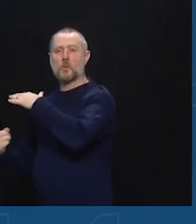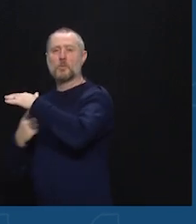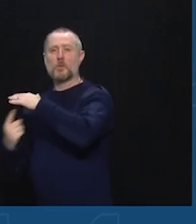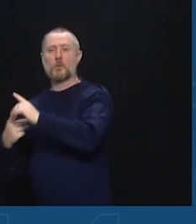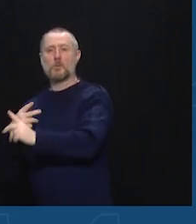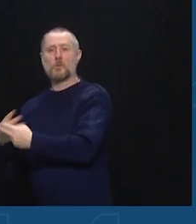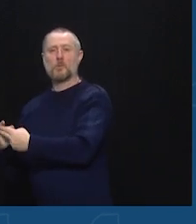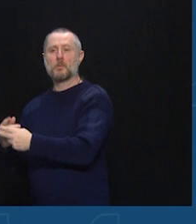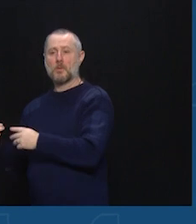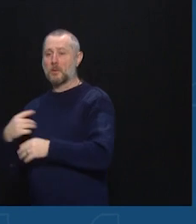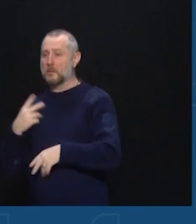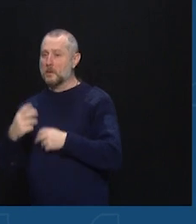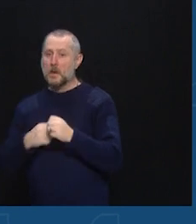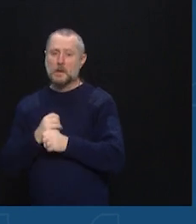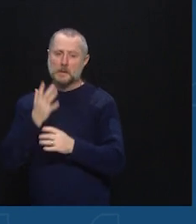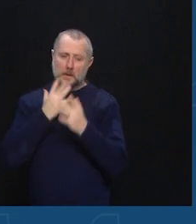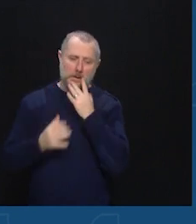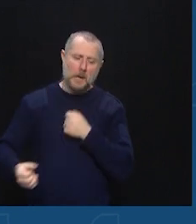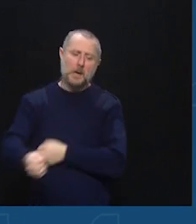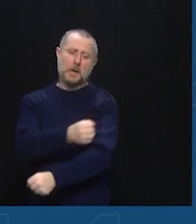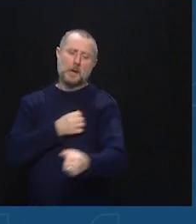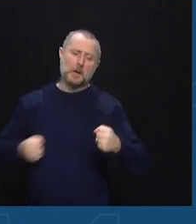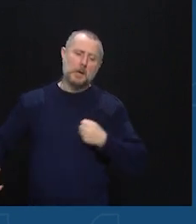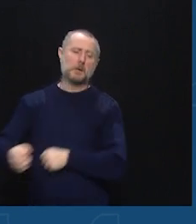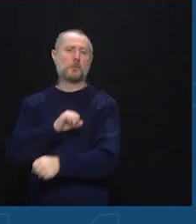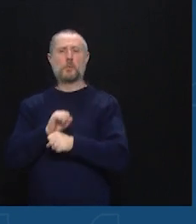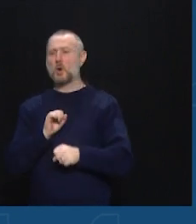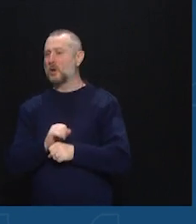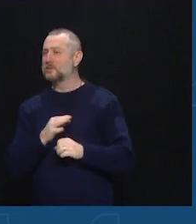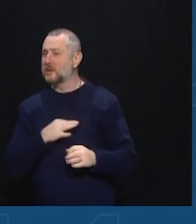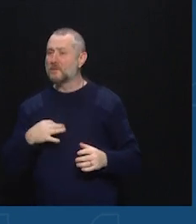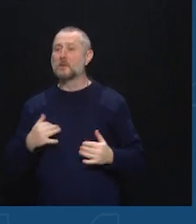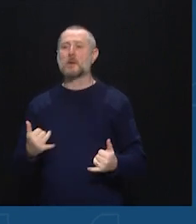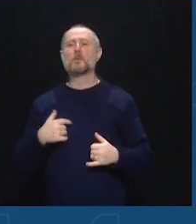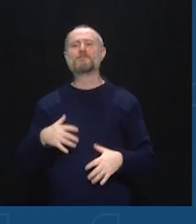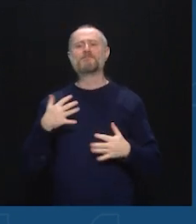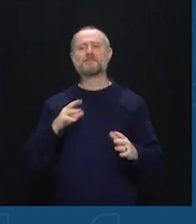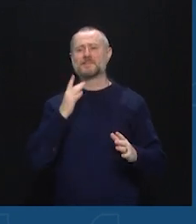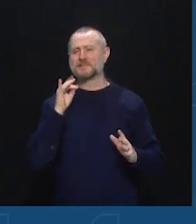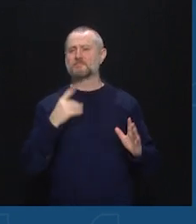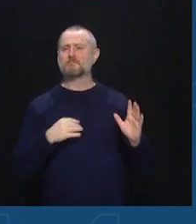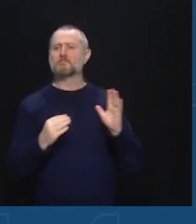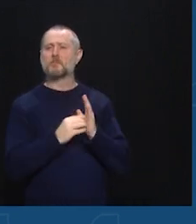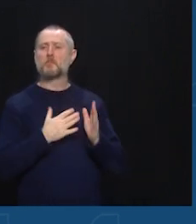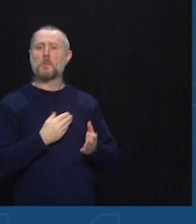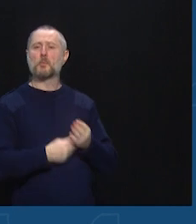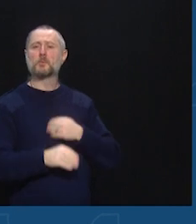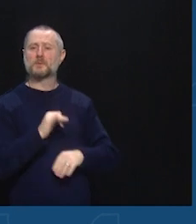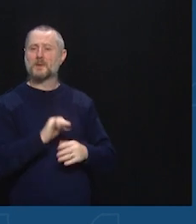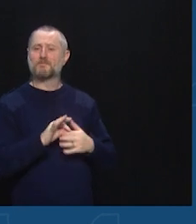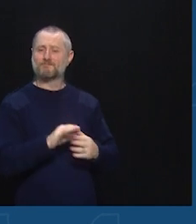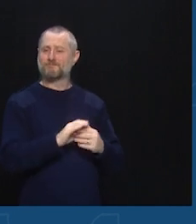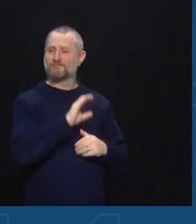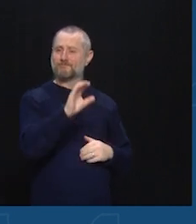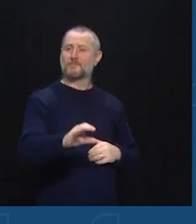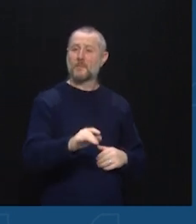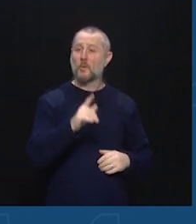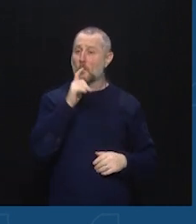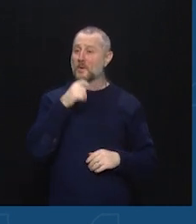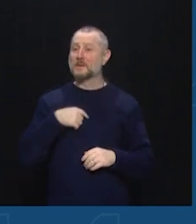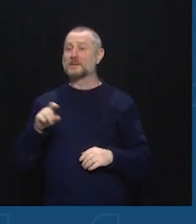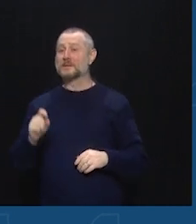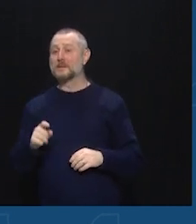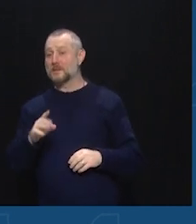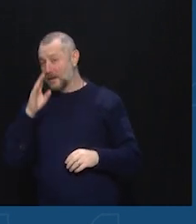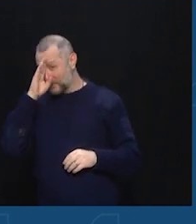we've had a shortage of workers, something I address in my budget, but also knowing that the number of people needing hospitalization is going down.